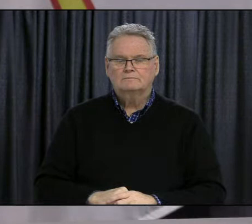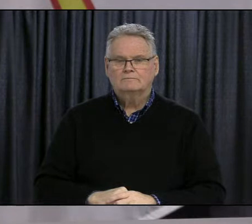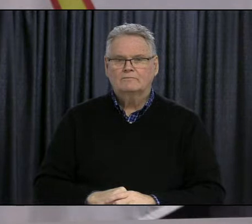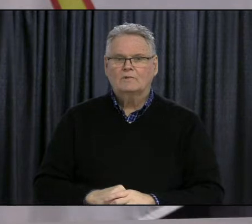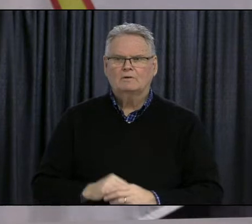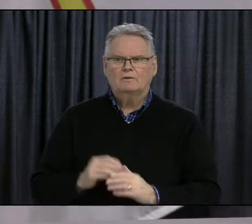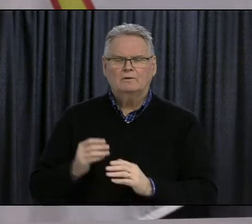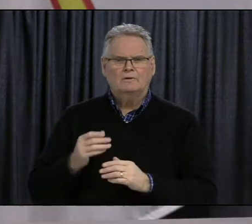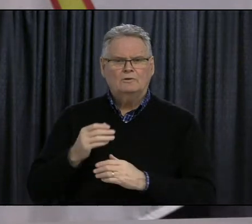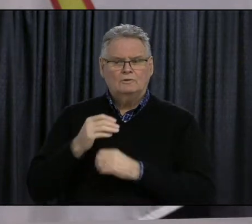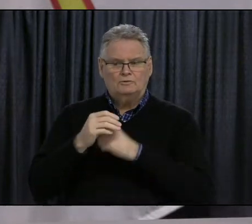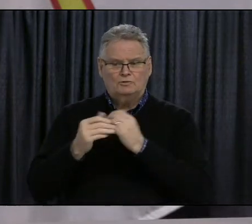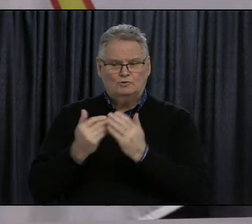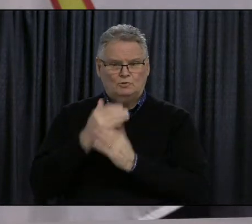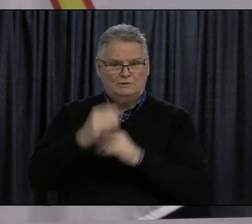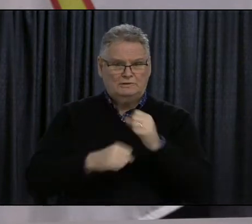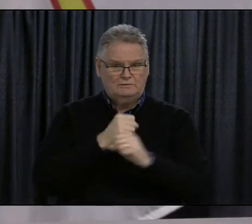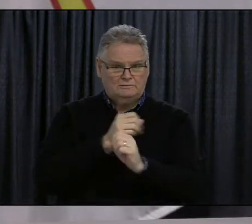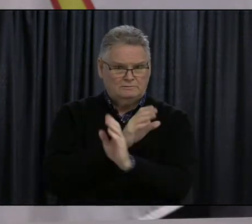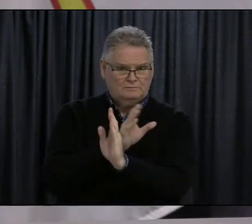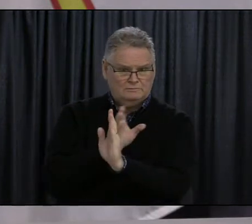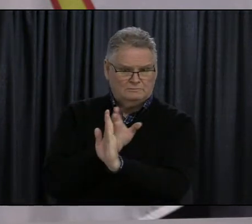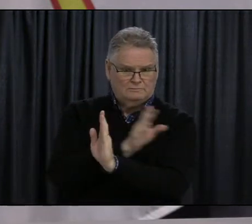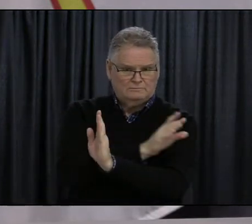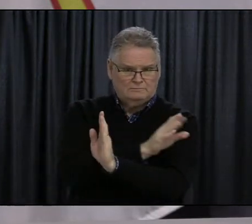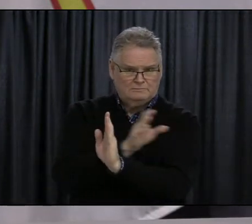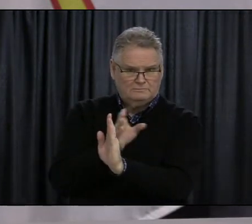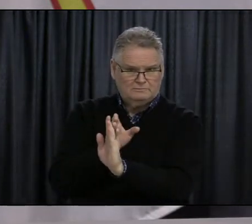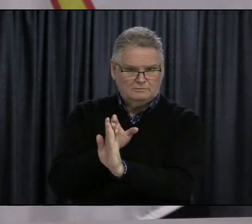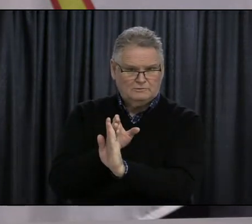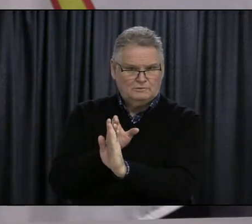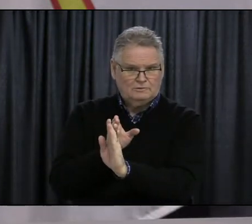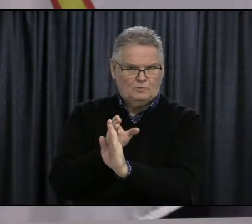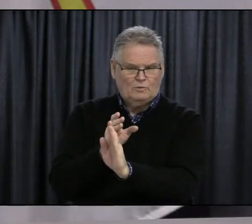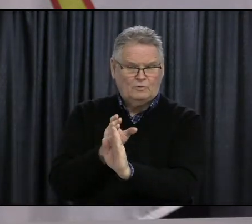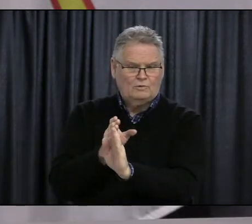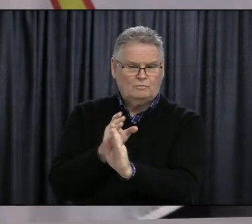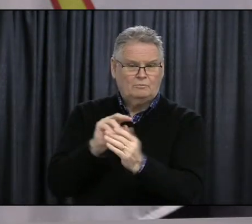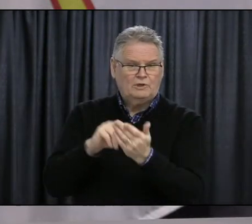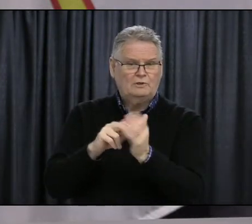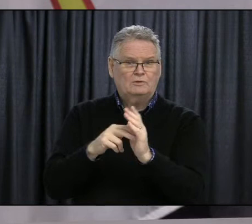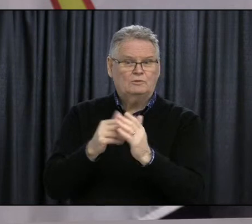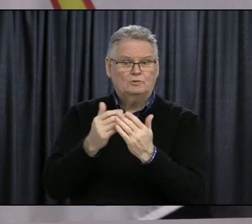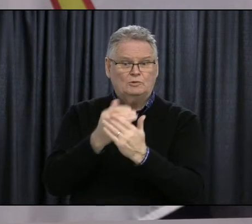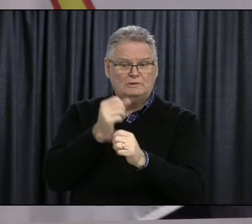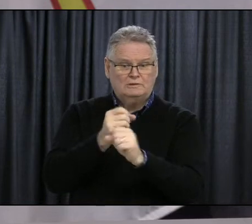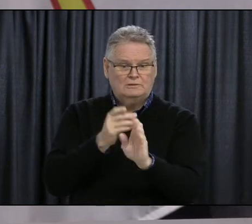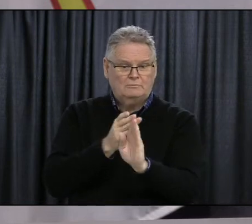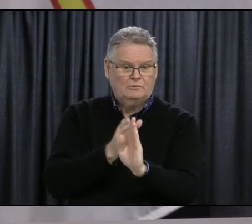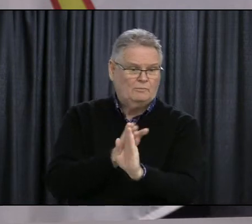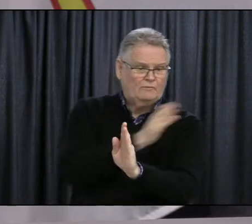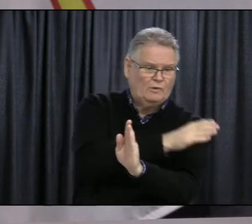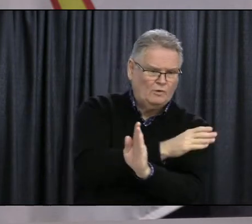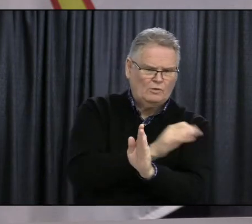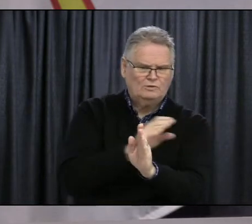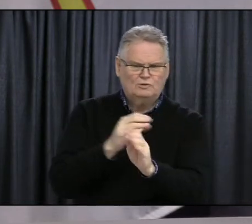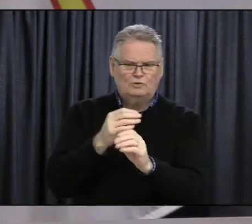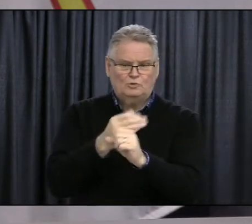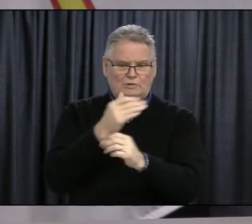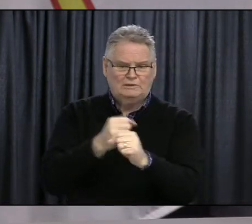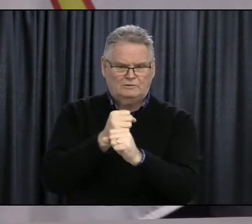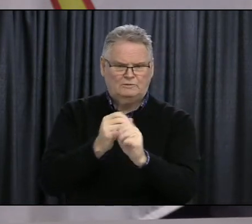incubation periods out from New Year's Day now? No, so what we do is look at the initial onset of symptoms in the